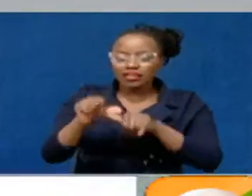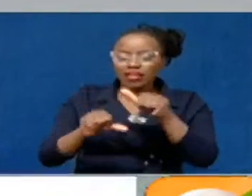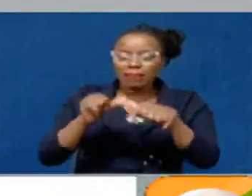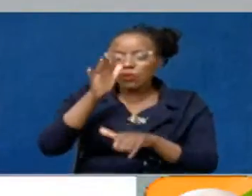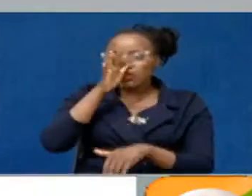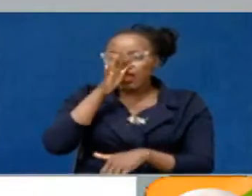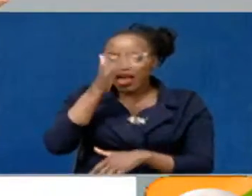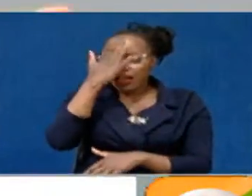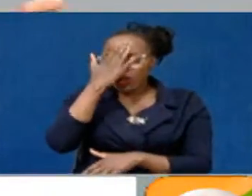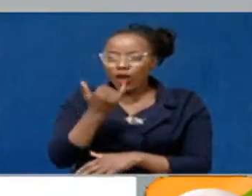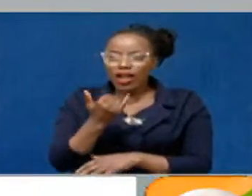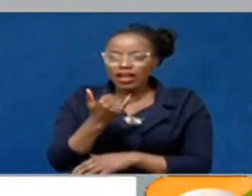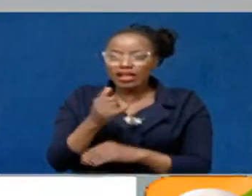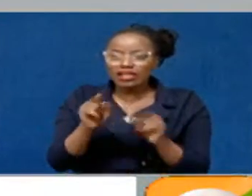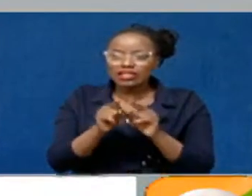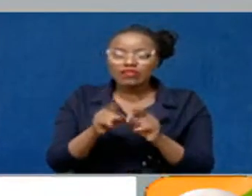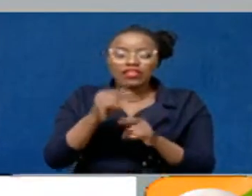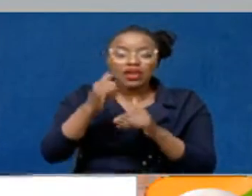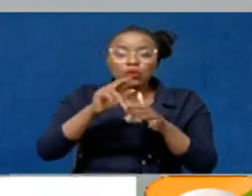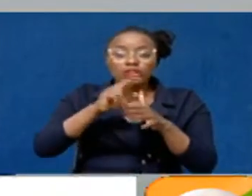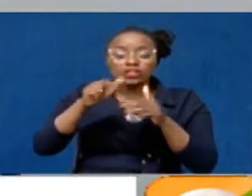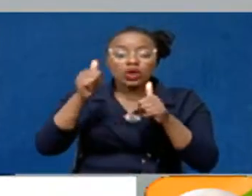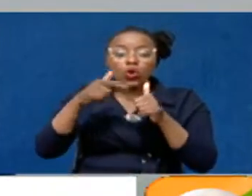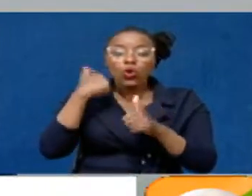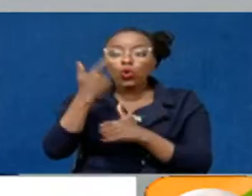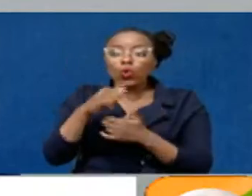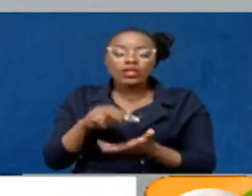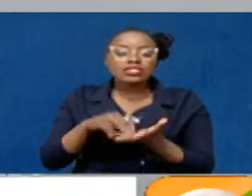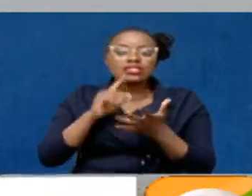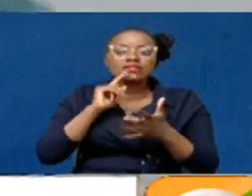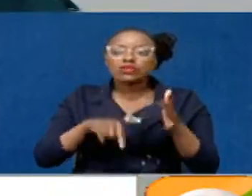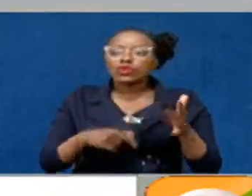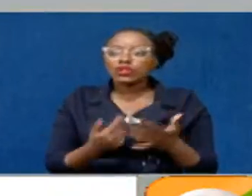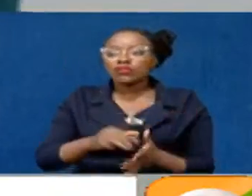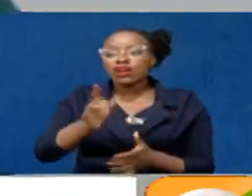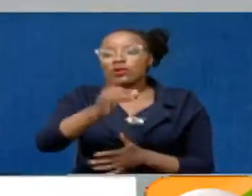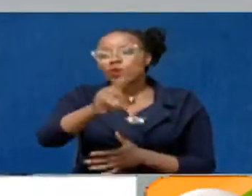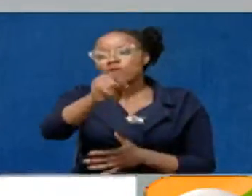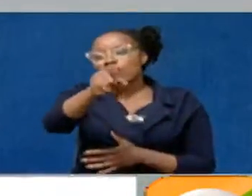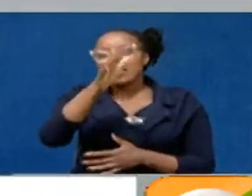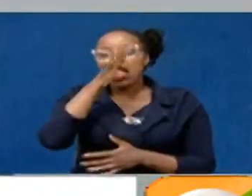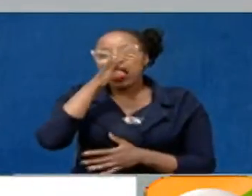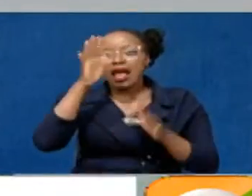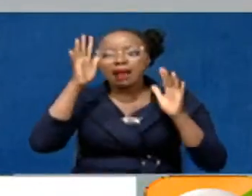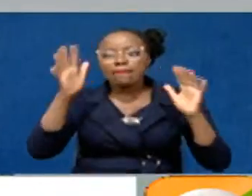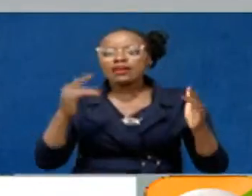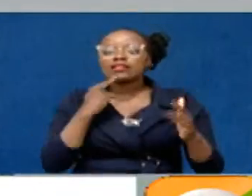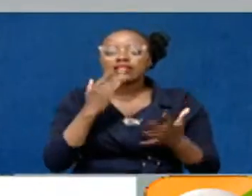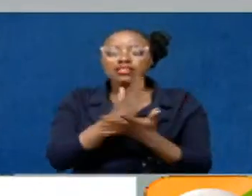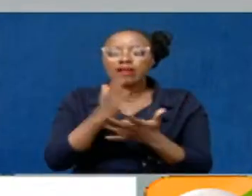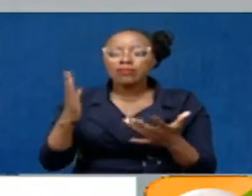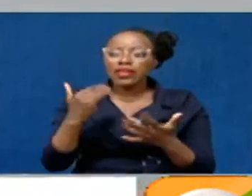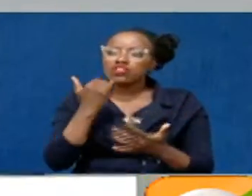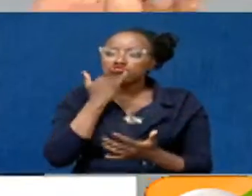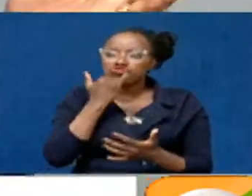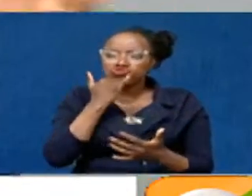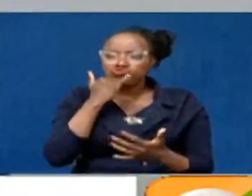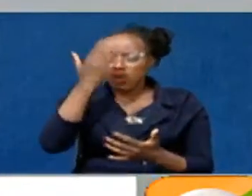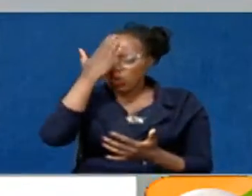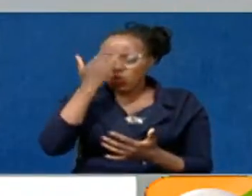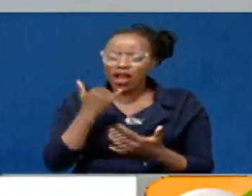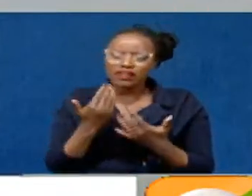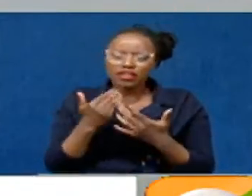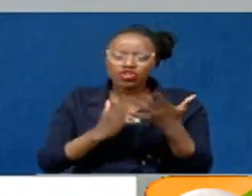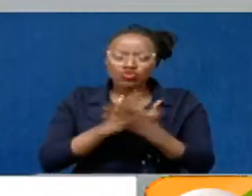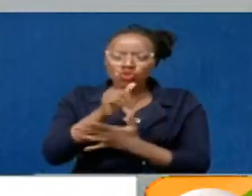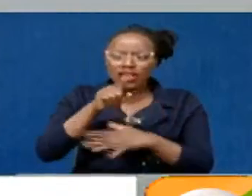lying, because what are the consequences? Who is going to stand up and say, ah, huyu ametudanganya, amesema kitu ambacho si accurate? Because